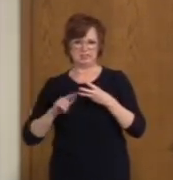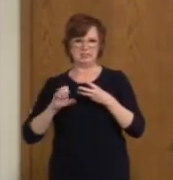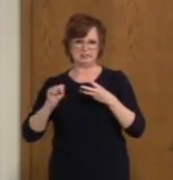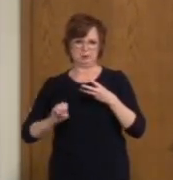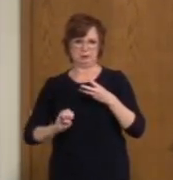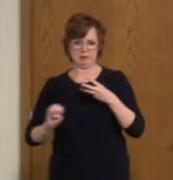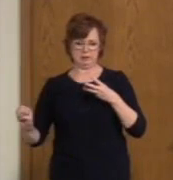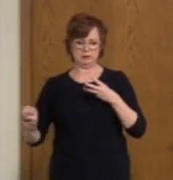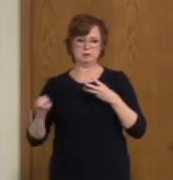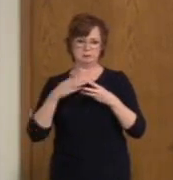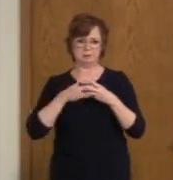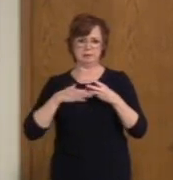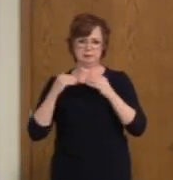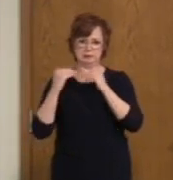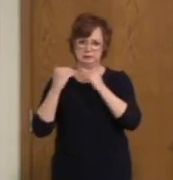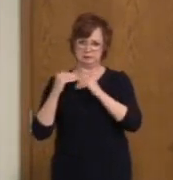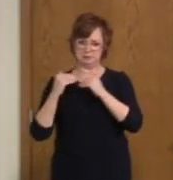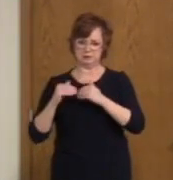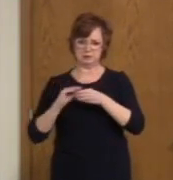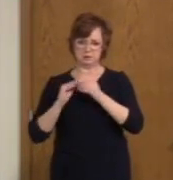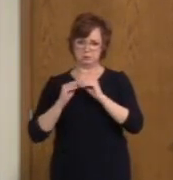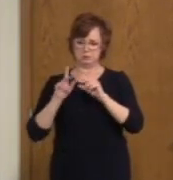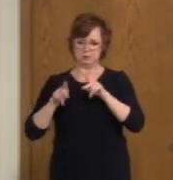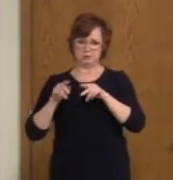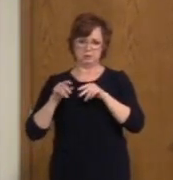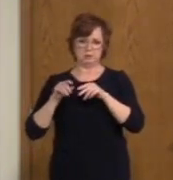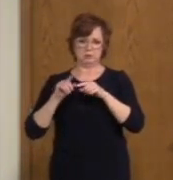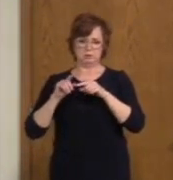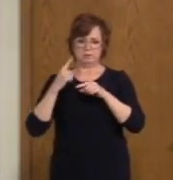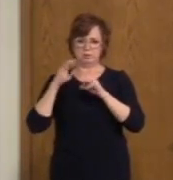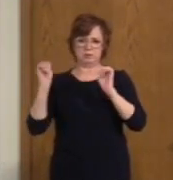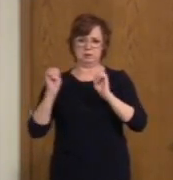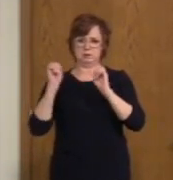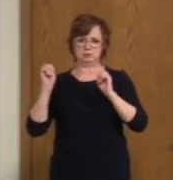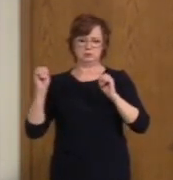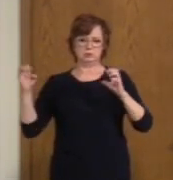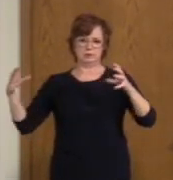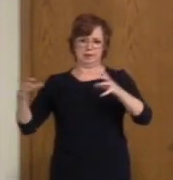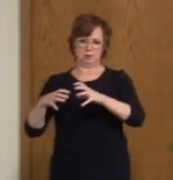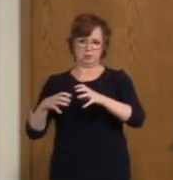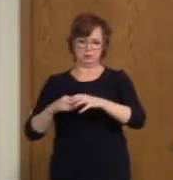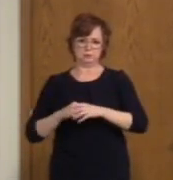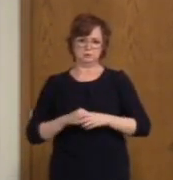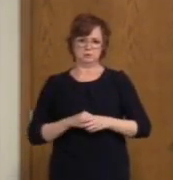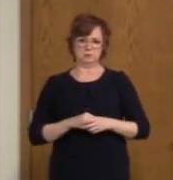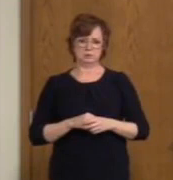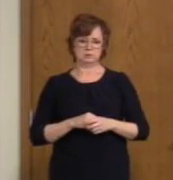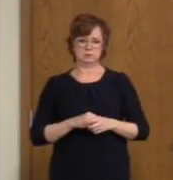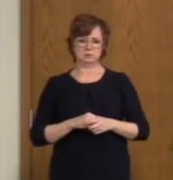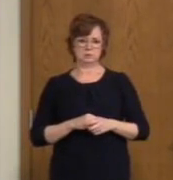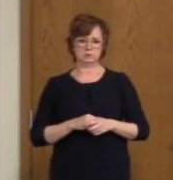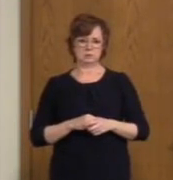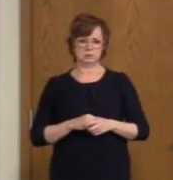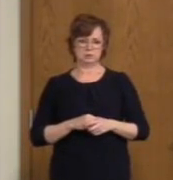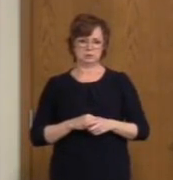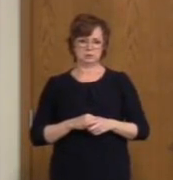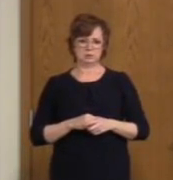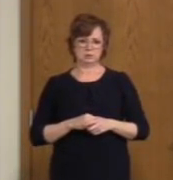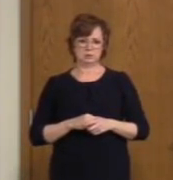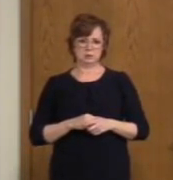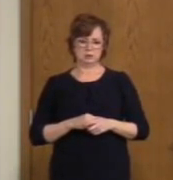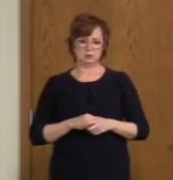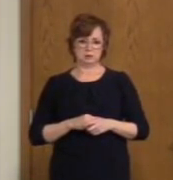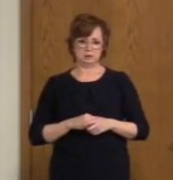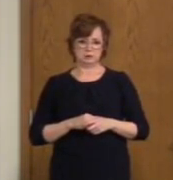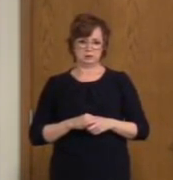just also urge folks to be very, very careful. If they are going to gather, I would urge them to consider potentially not gathering this